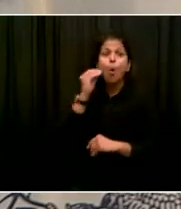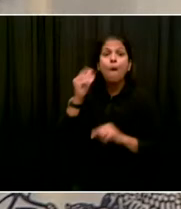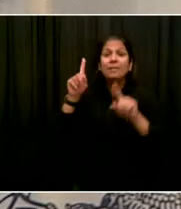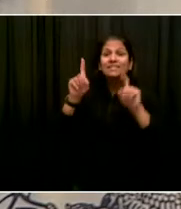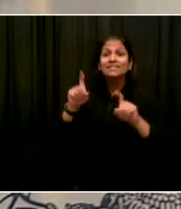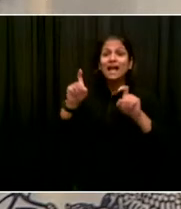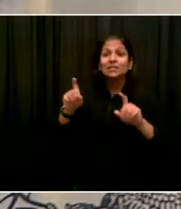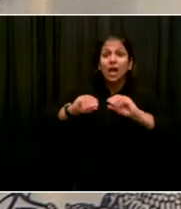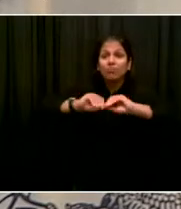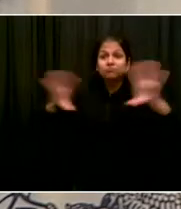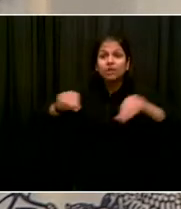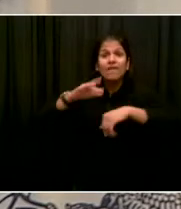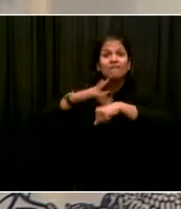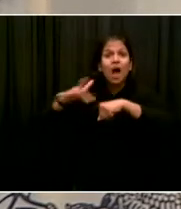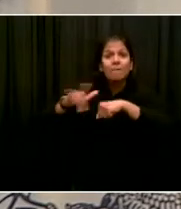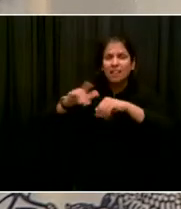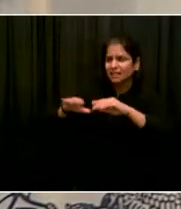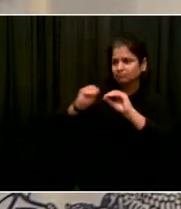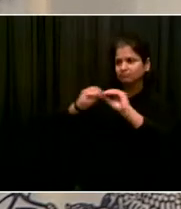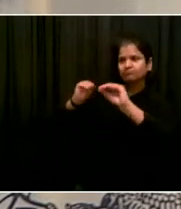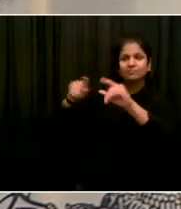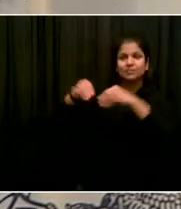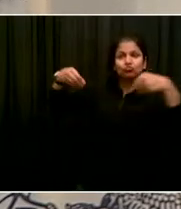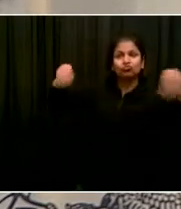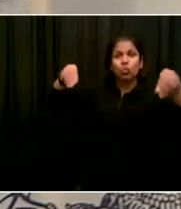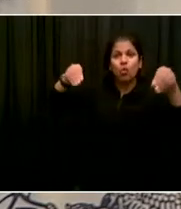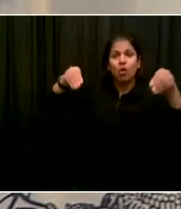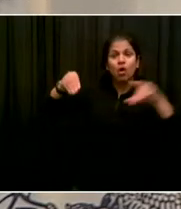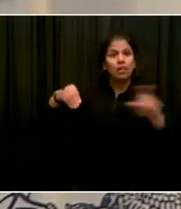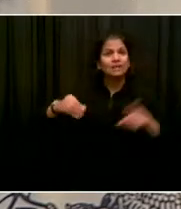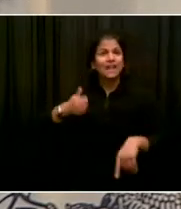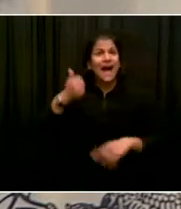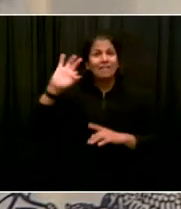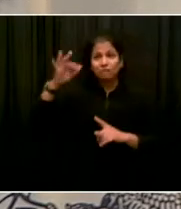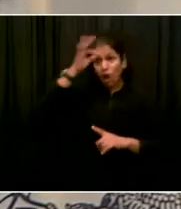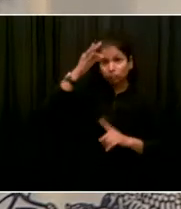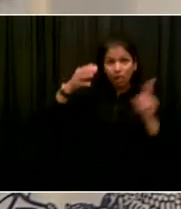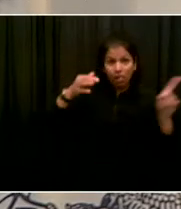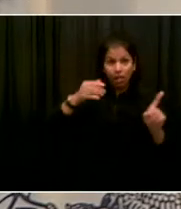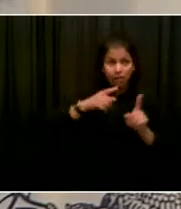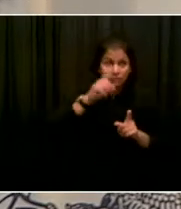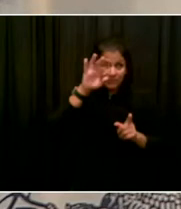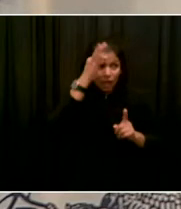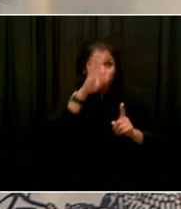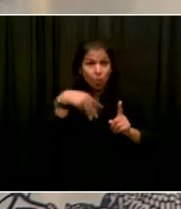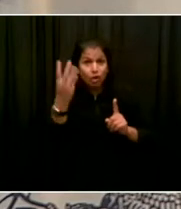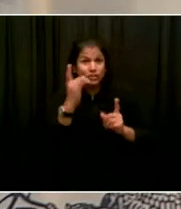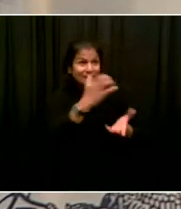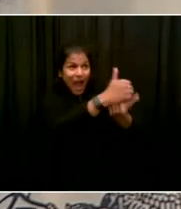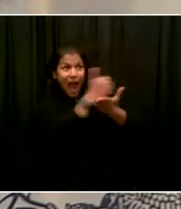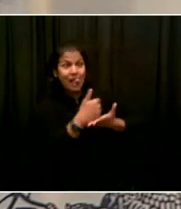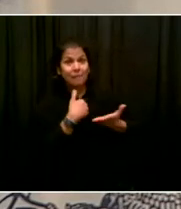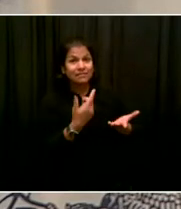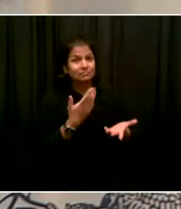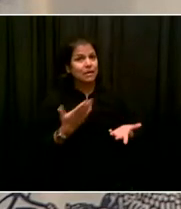kind of federal help. Ted, you have an update on anything on the details of where and how big the sites will be?